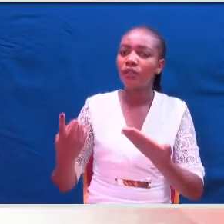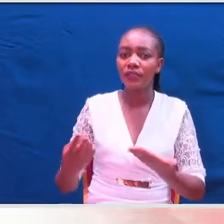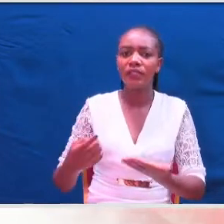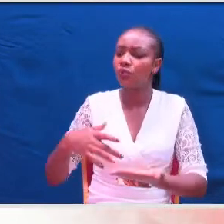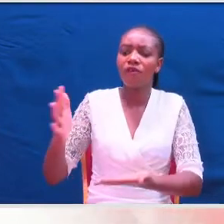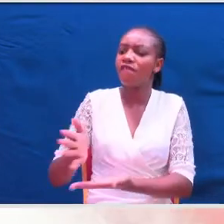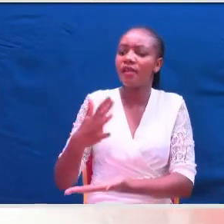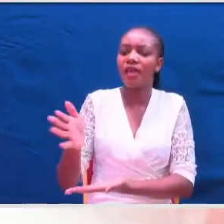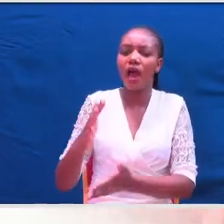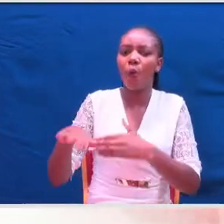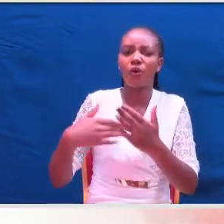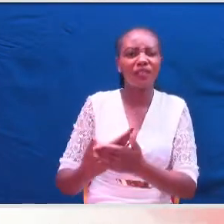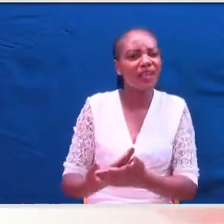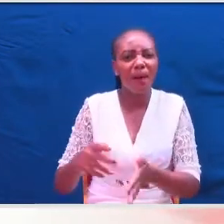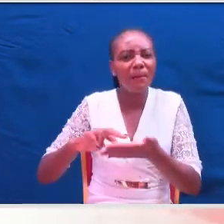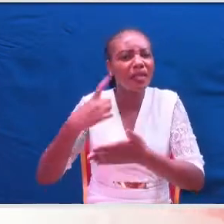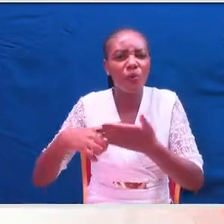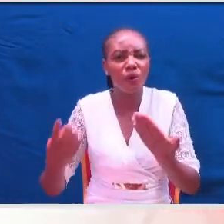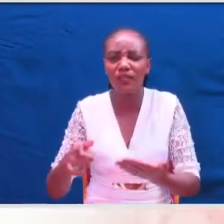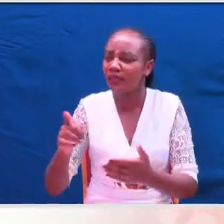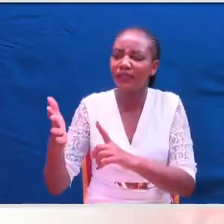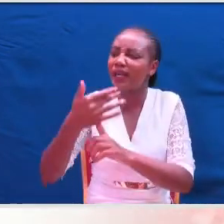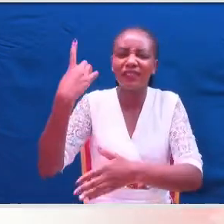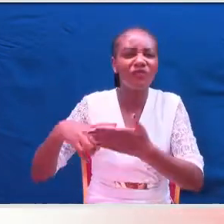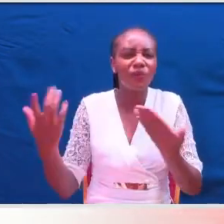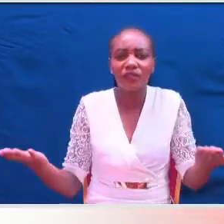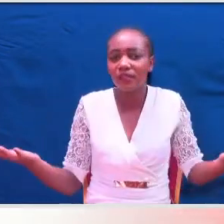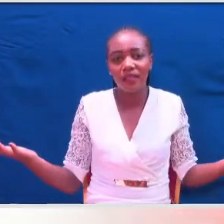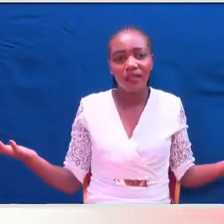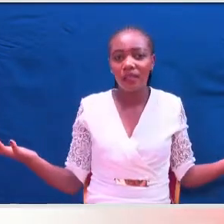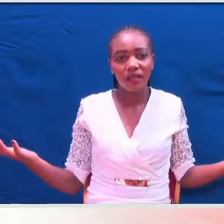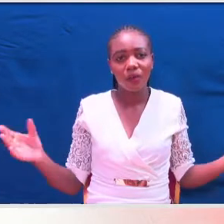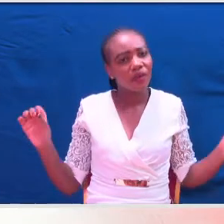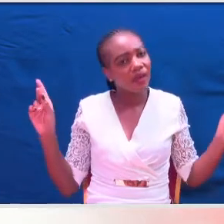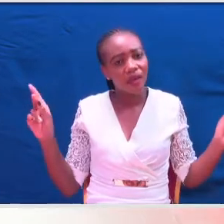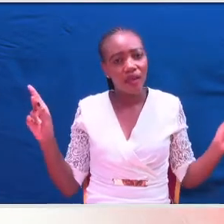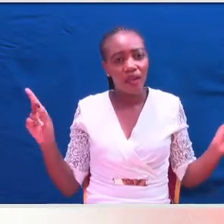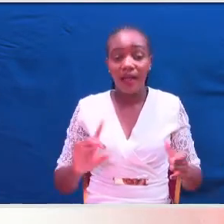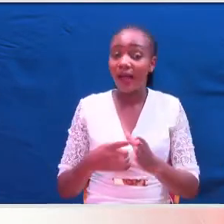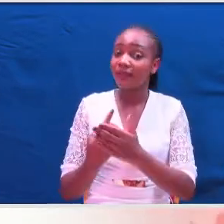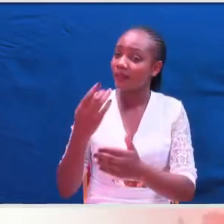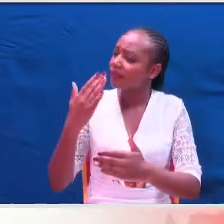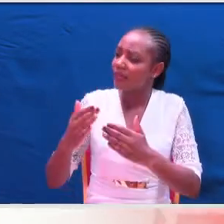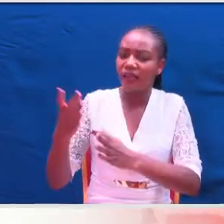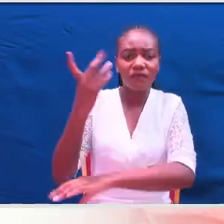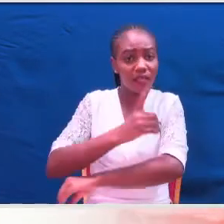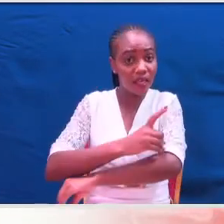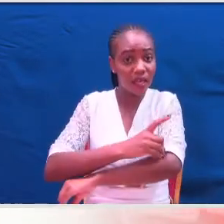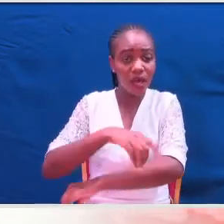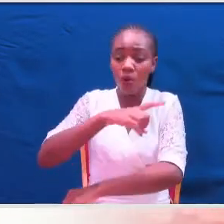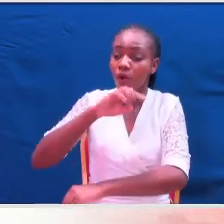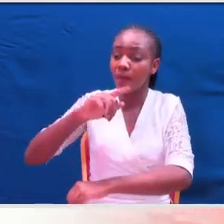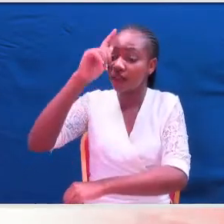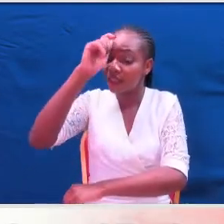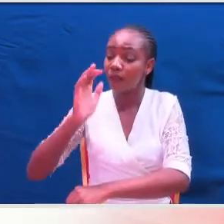Fagia Wote. What has he ever done other than to make us laugh? Okay? At the end of the day, we have to